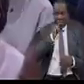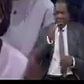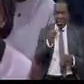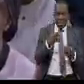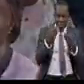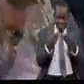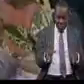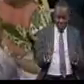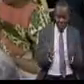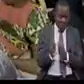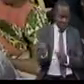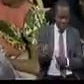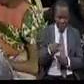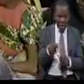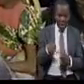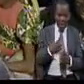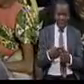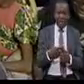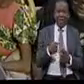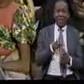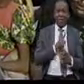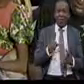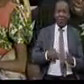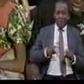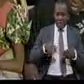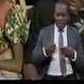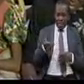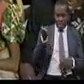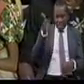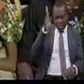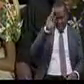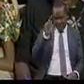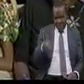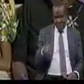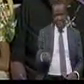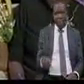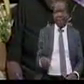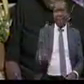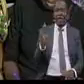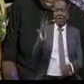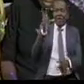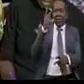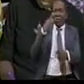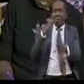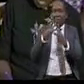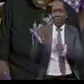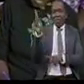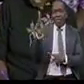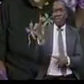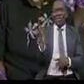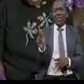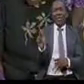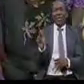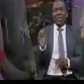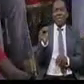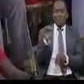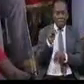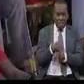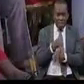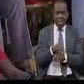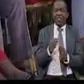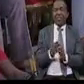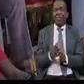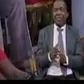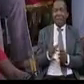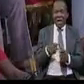ministry. And I say, there's somebody there, you have this problem, stand up. And then I pray, and the